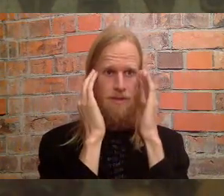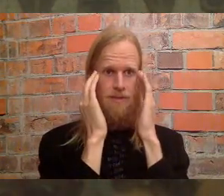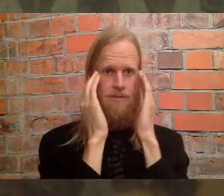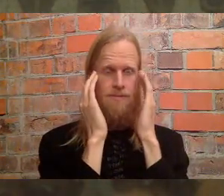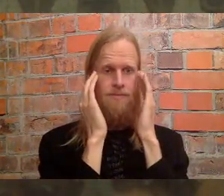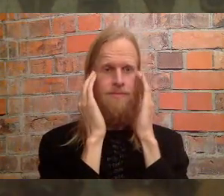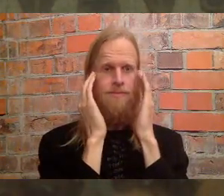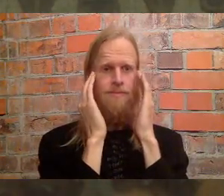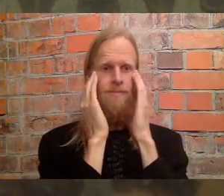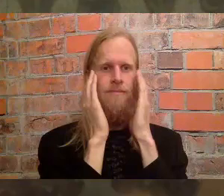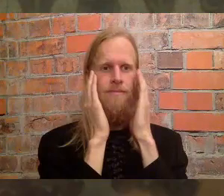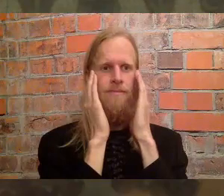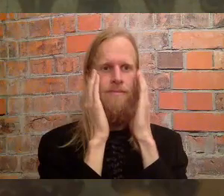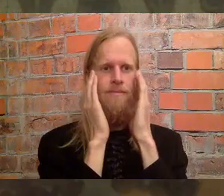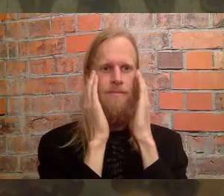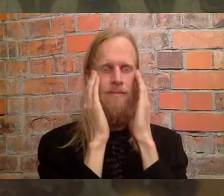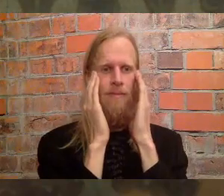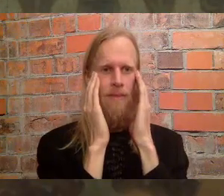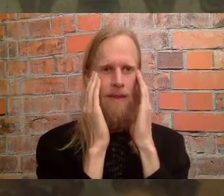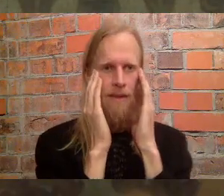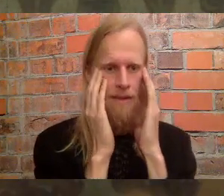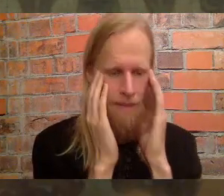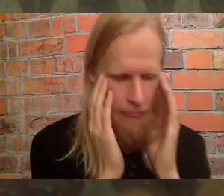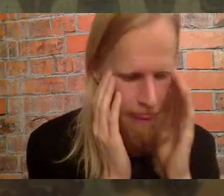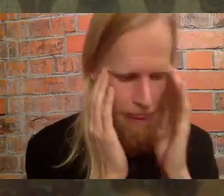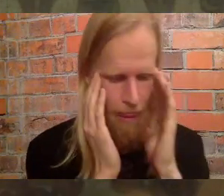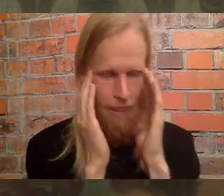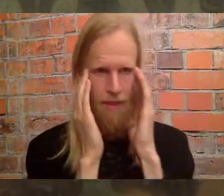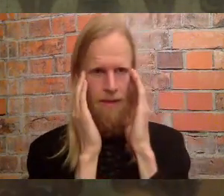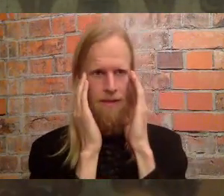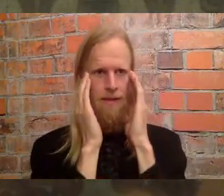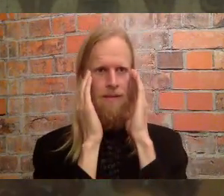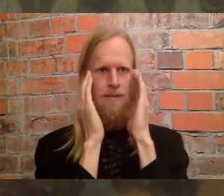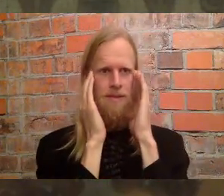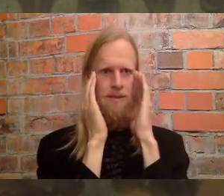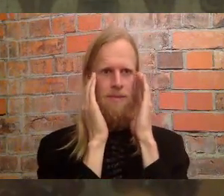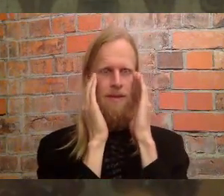temples. Allowing myself the possibility